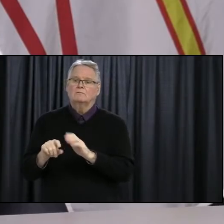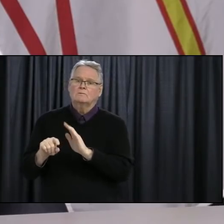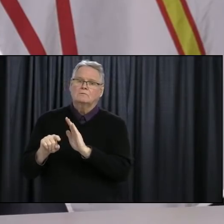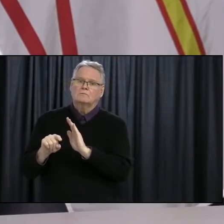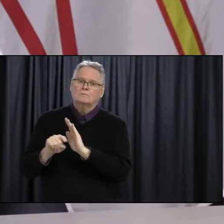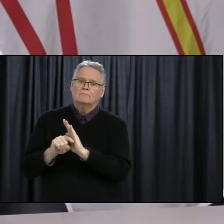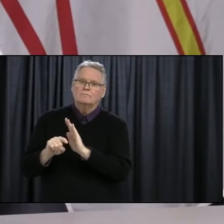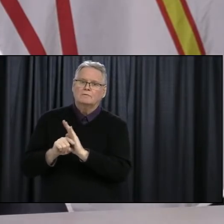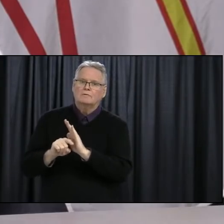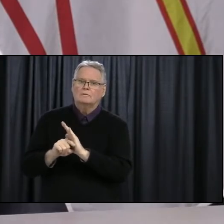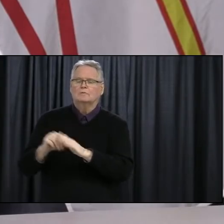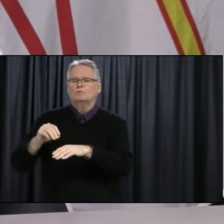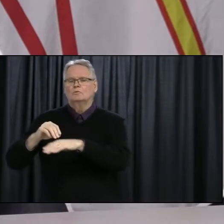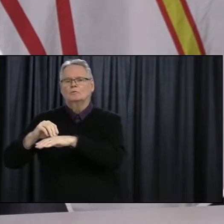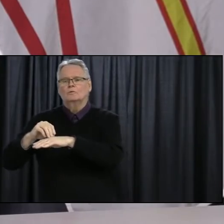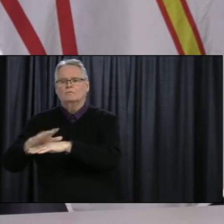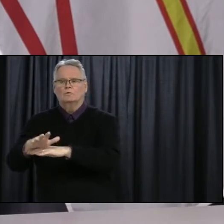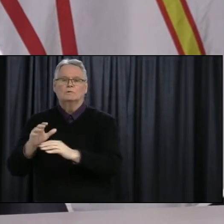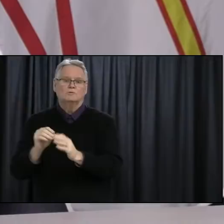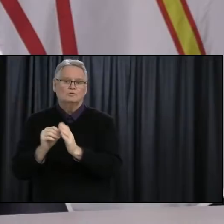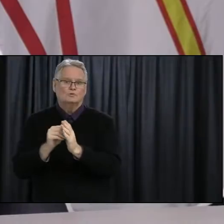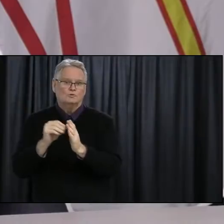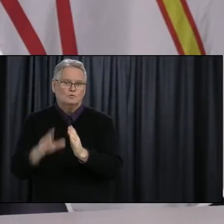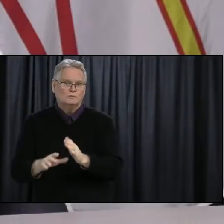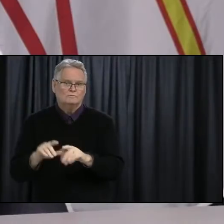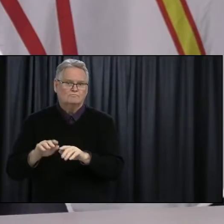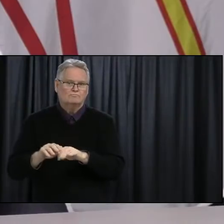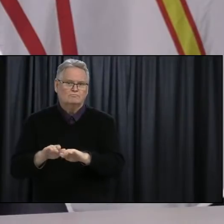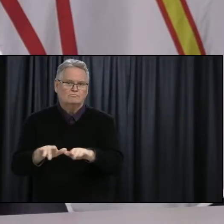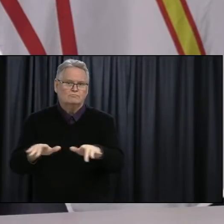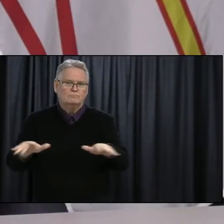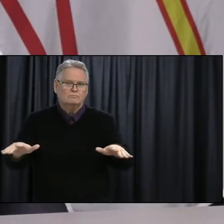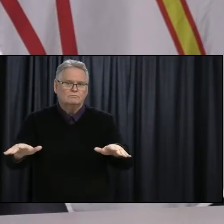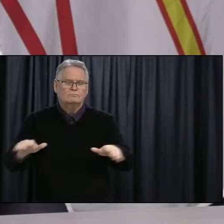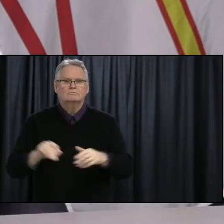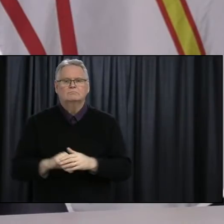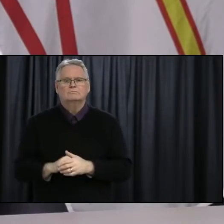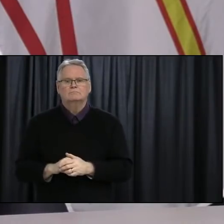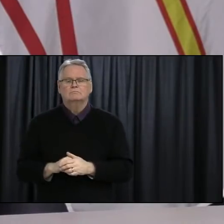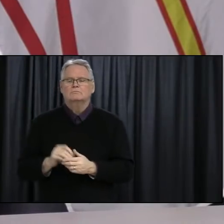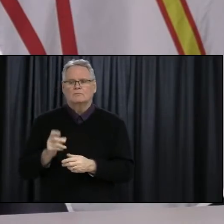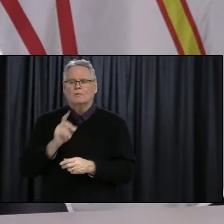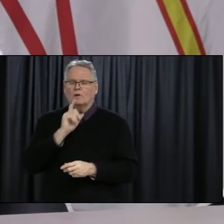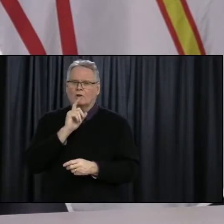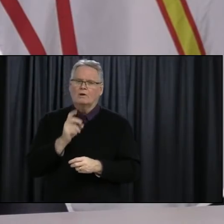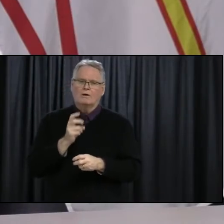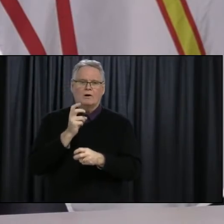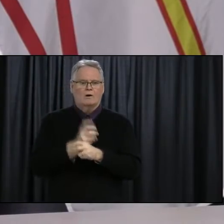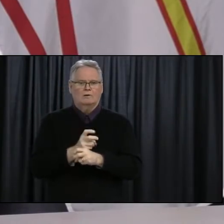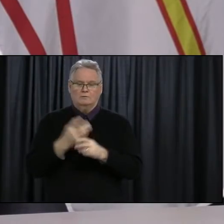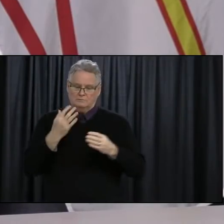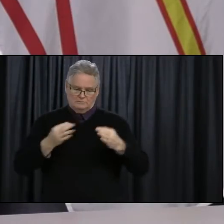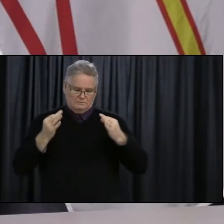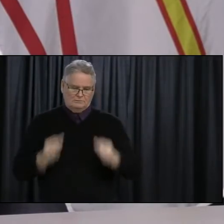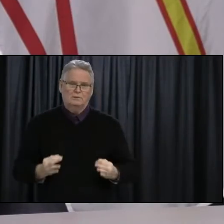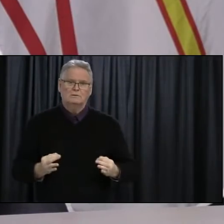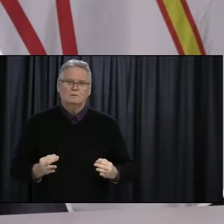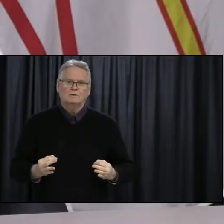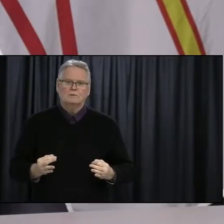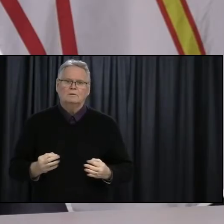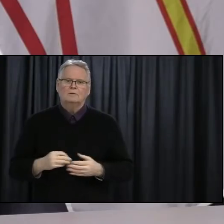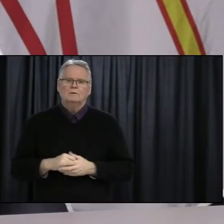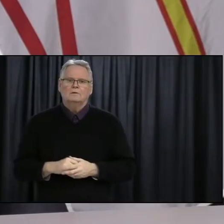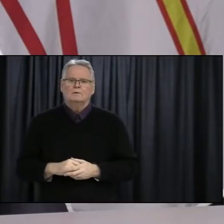lightly. We carefully assess the epidemiology and level of risk in order to determine school